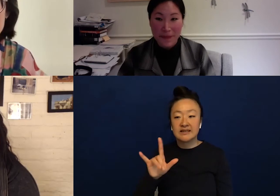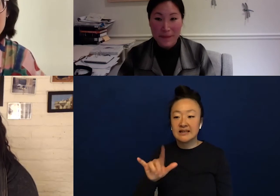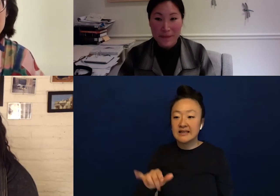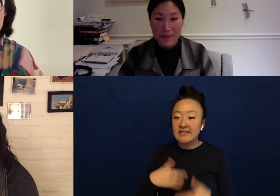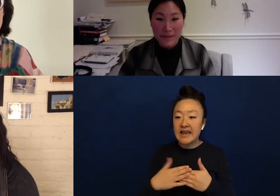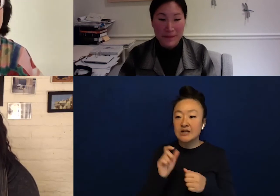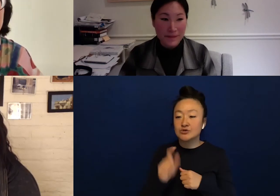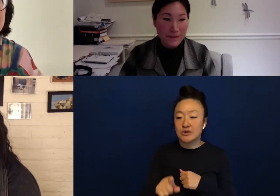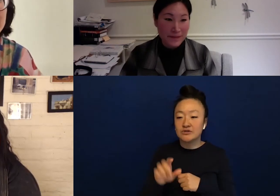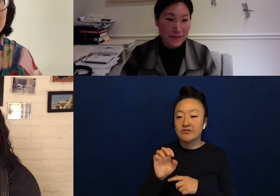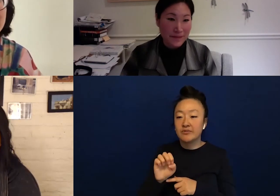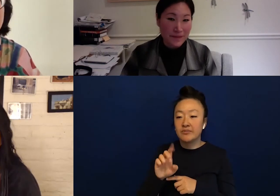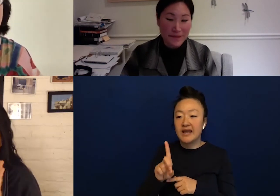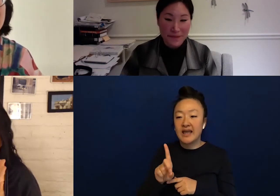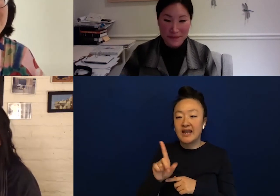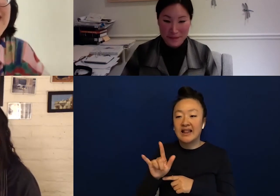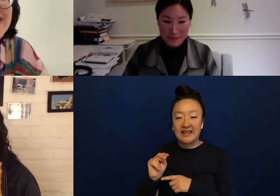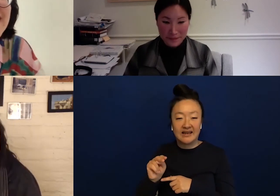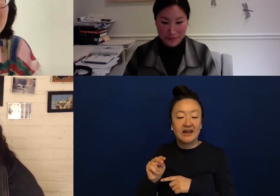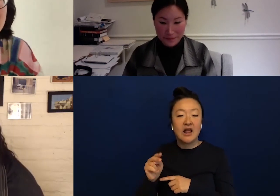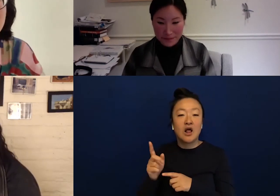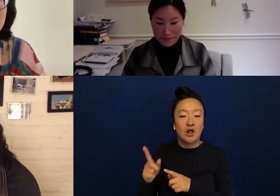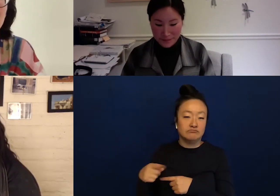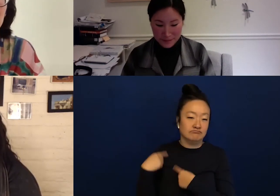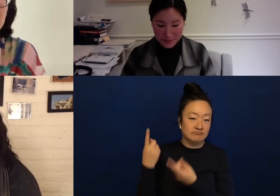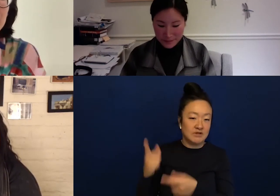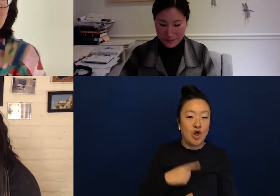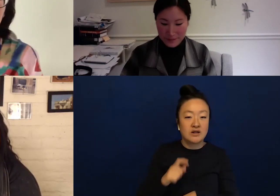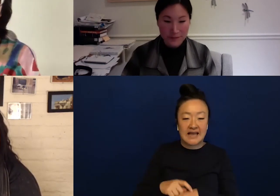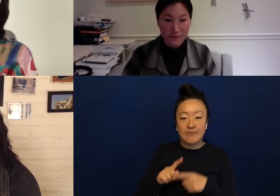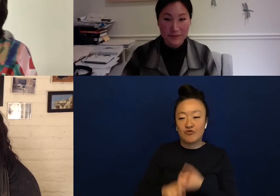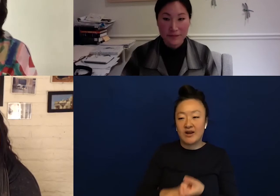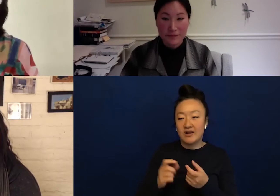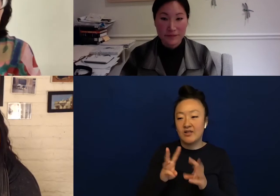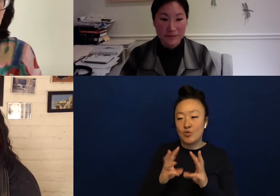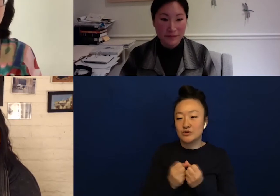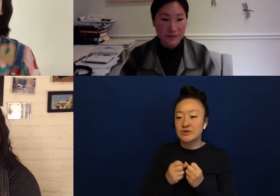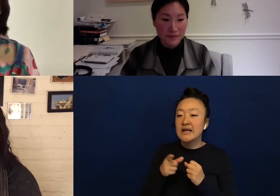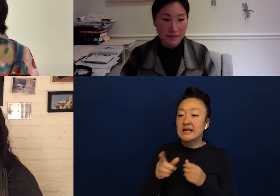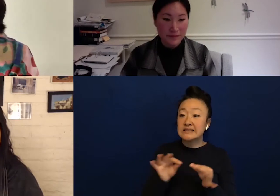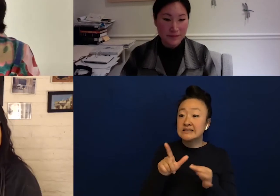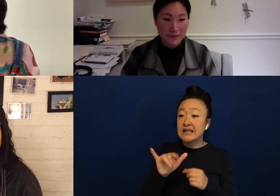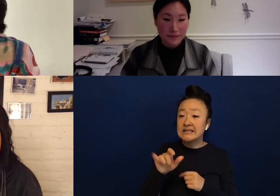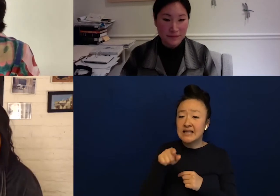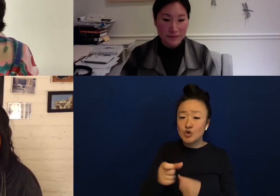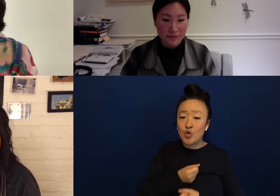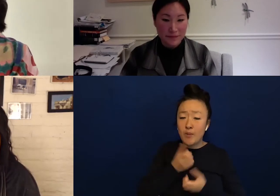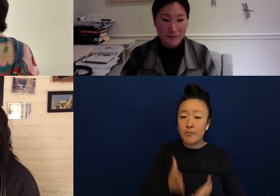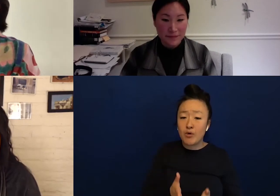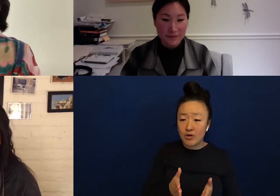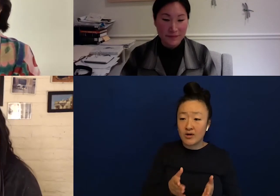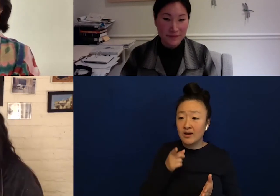a longtime friend of the workshop, of course, and it says, Lisa, you're a poet, you've written a novel. Why can't you stay in your own